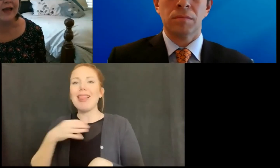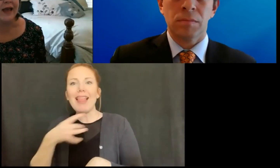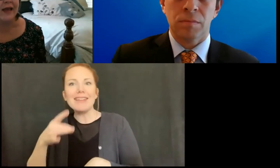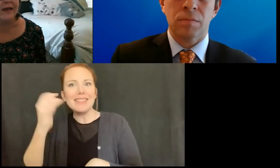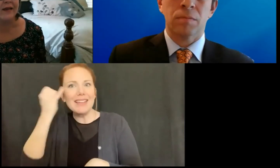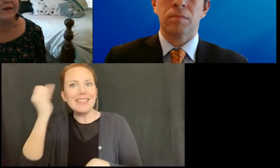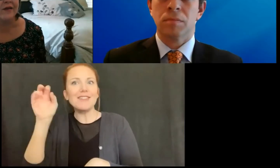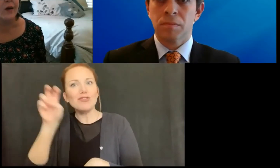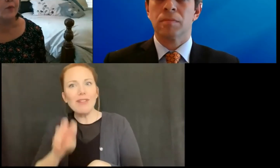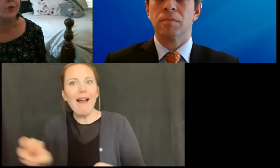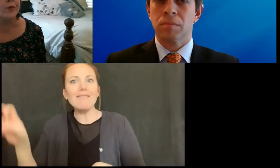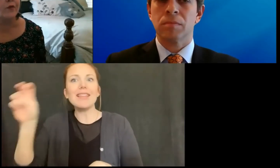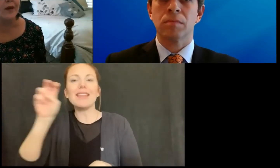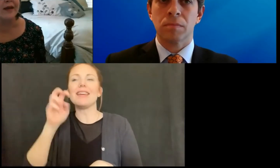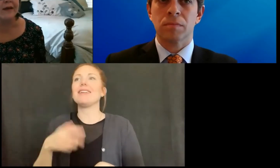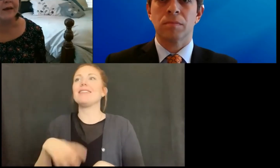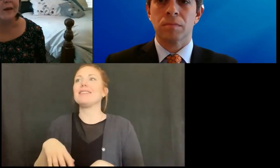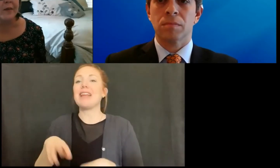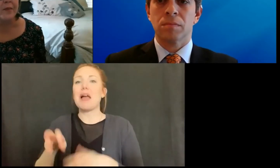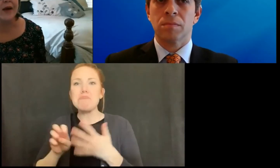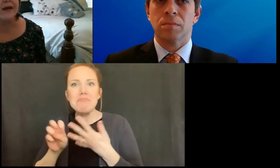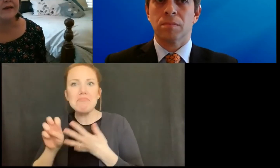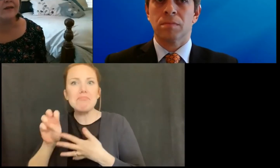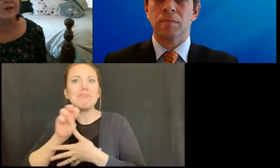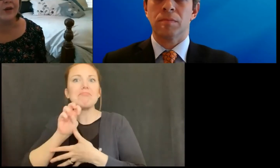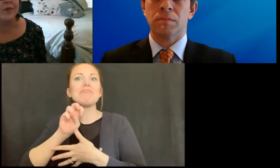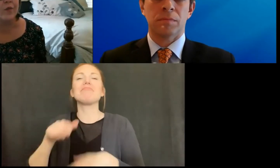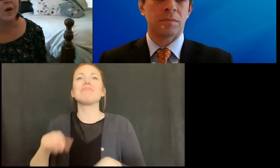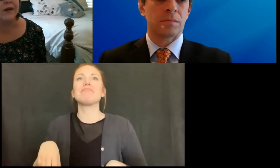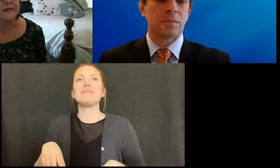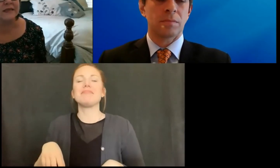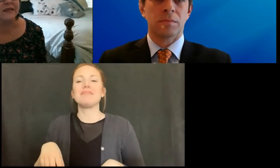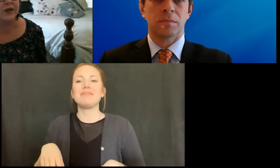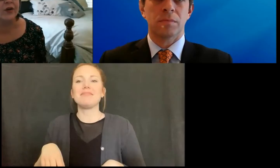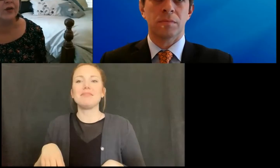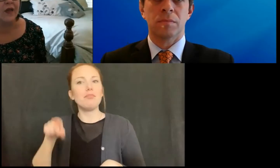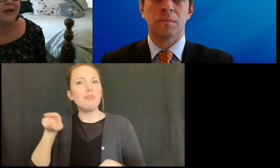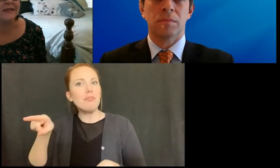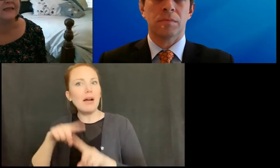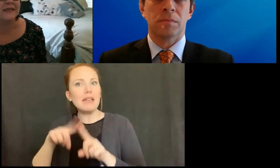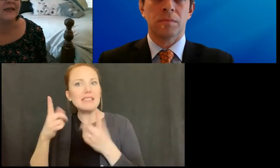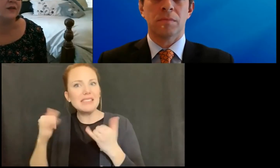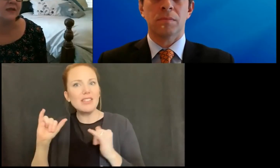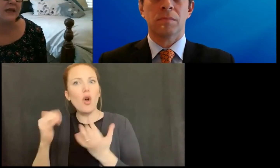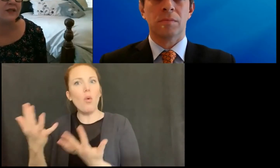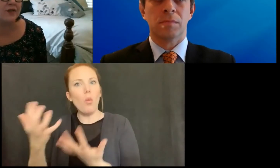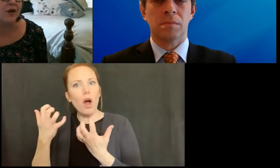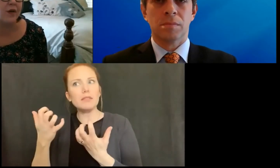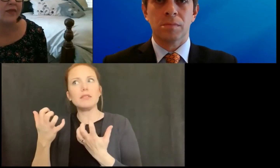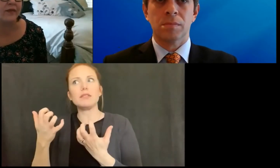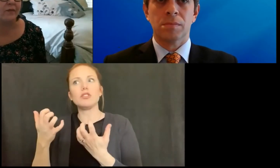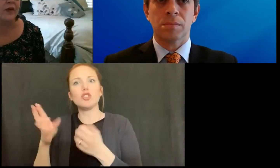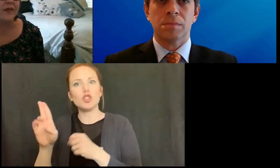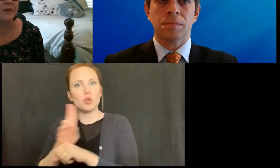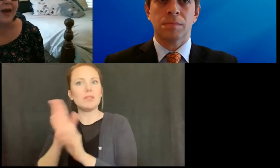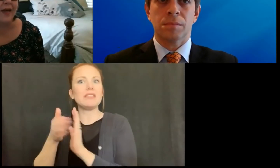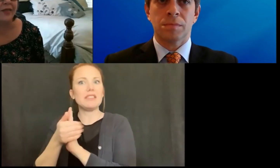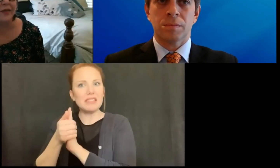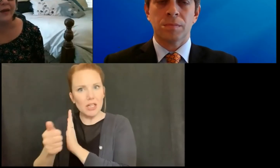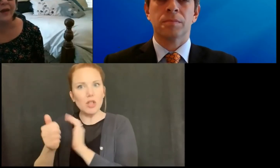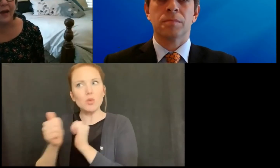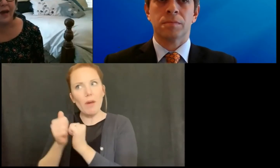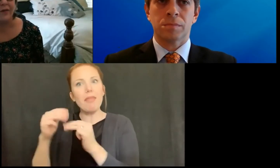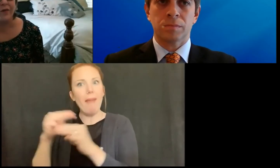travel and upward movement, but wants to utilize the skills that he's strong with his